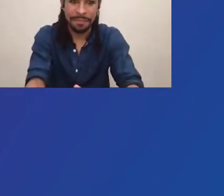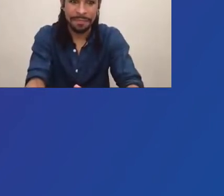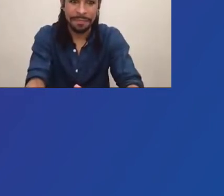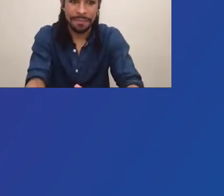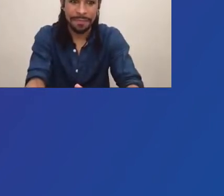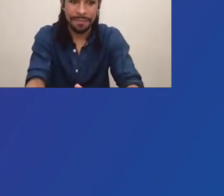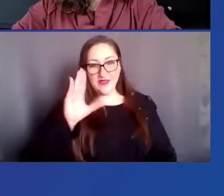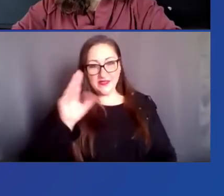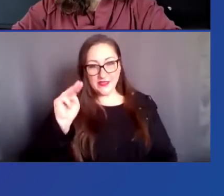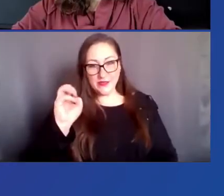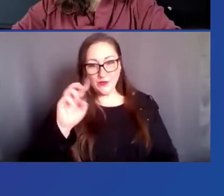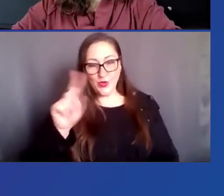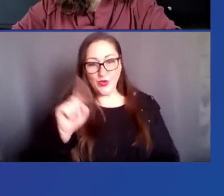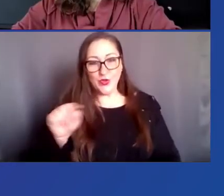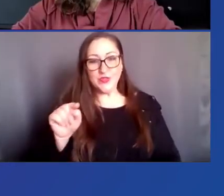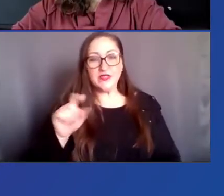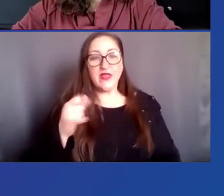of